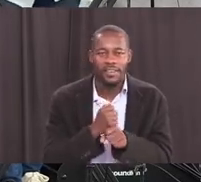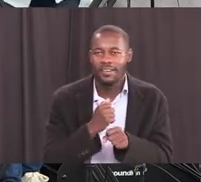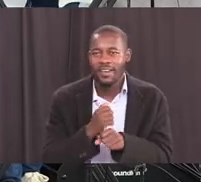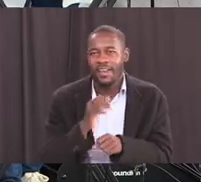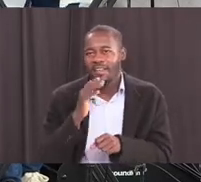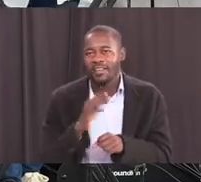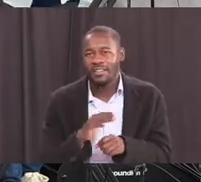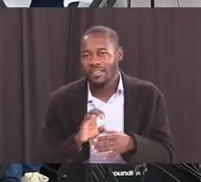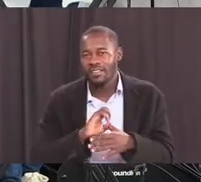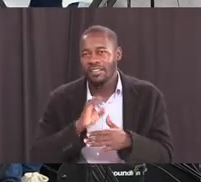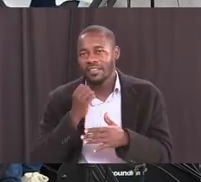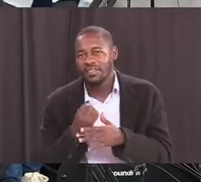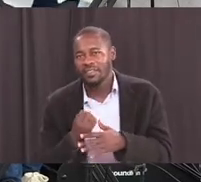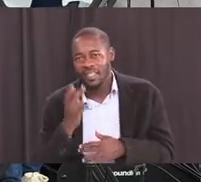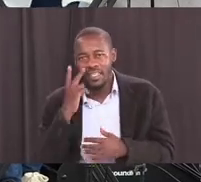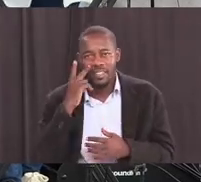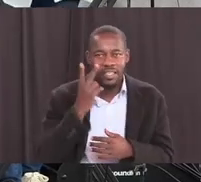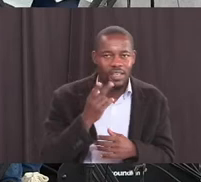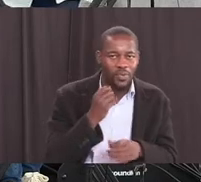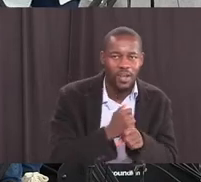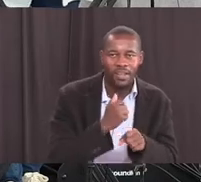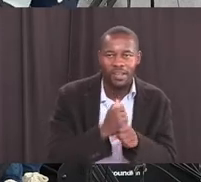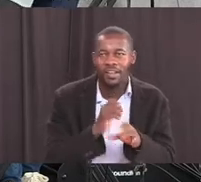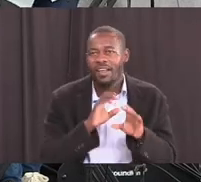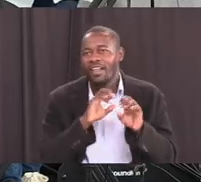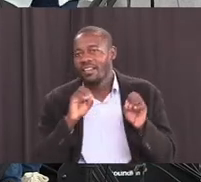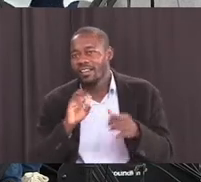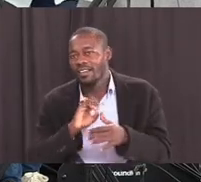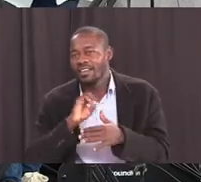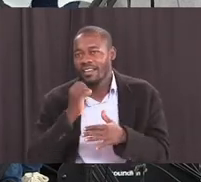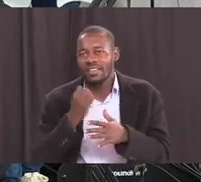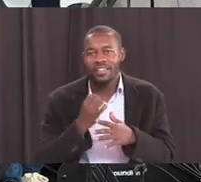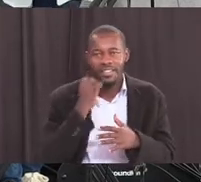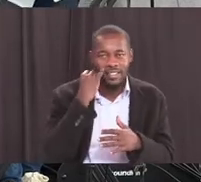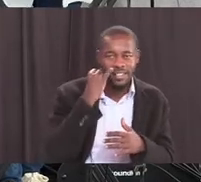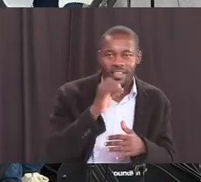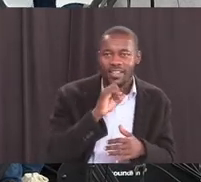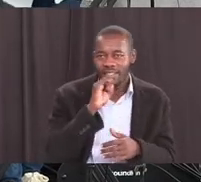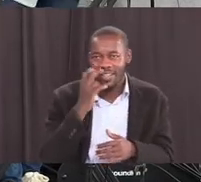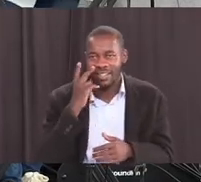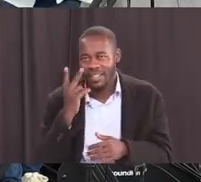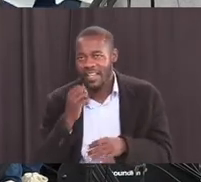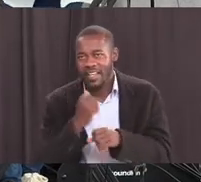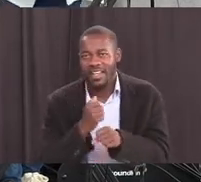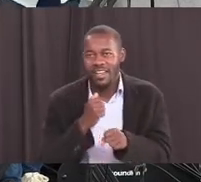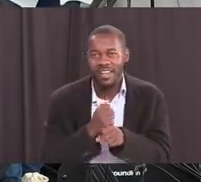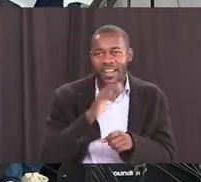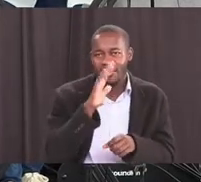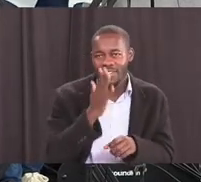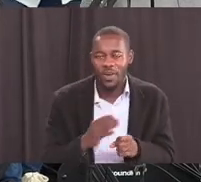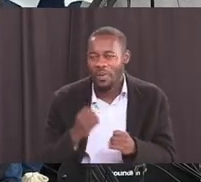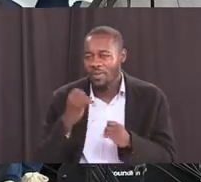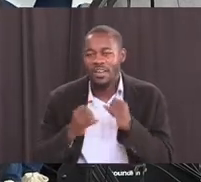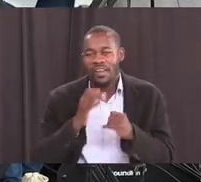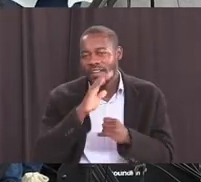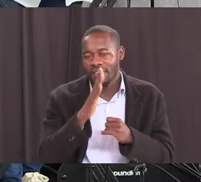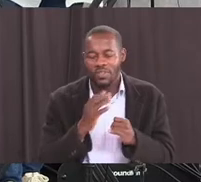Never stop working. Even when I don't see it, you're working. Even when I don't feel it, you're working.